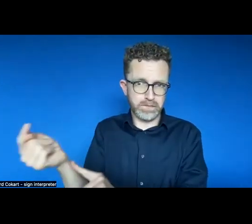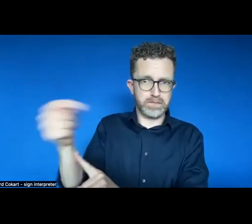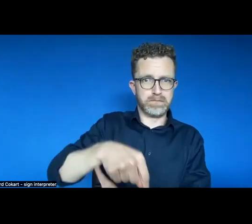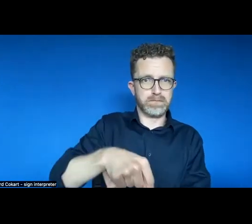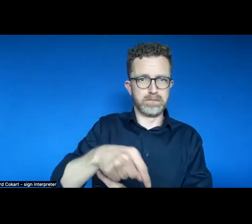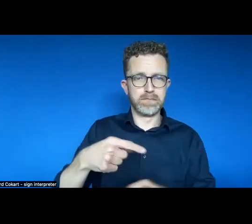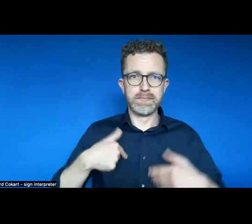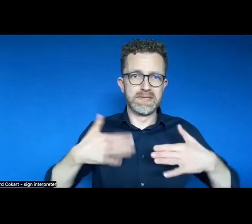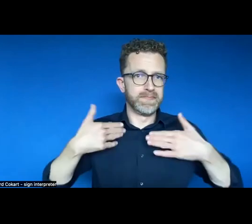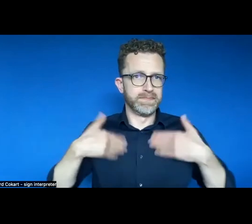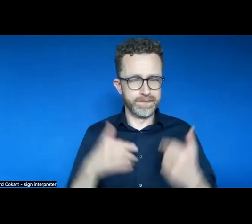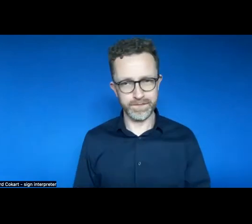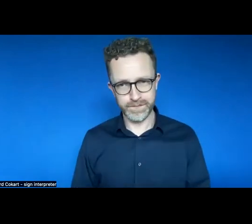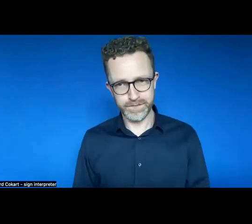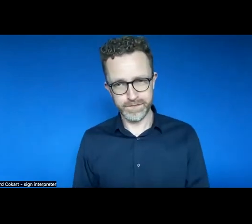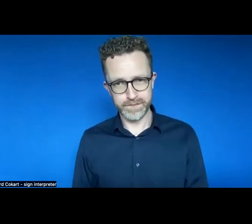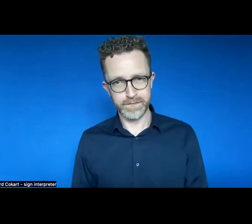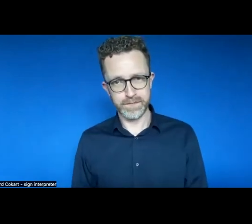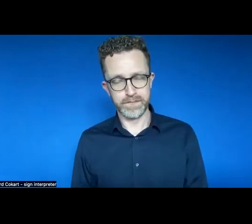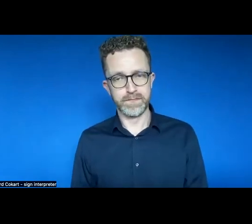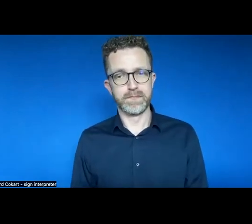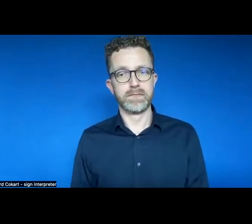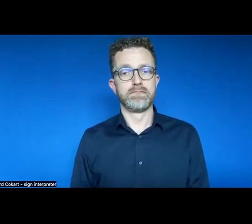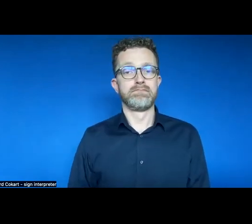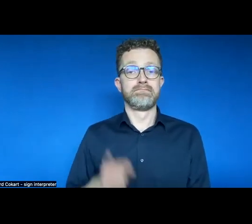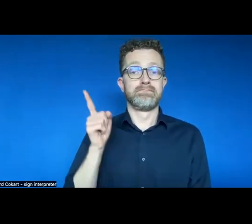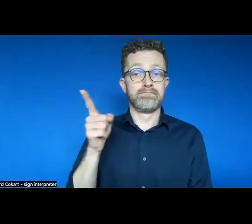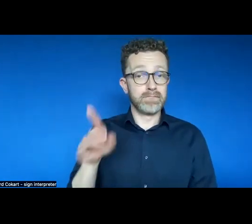also works in SOS Villages. And